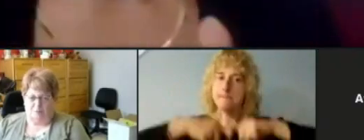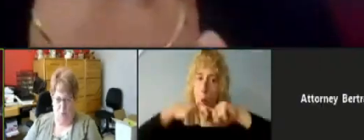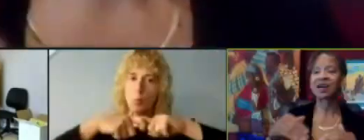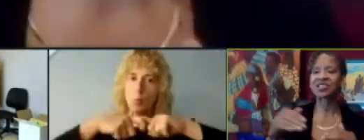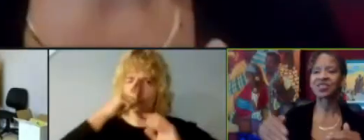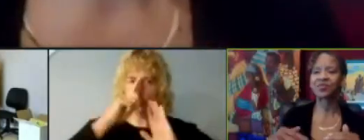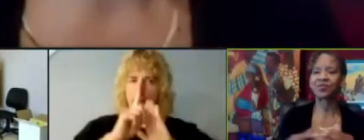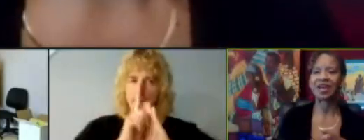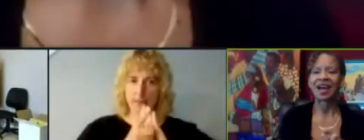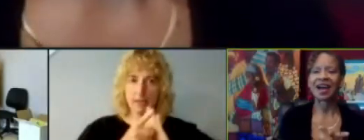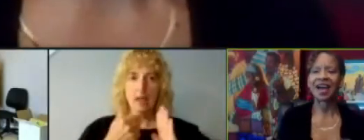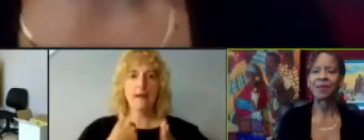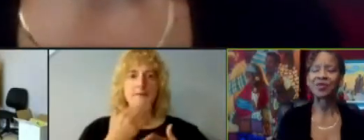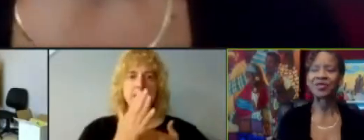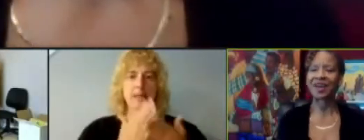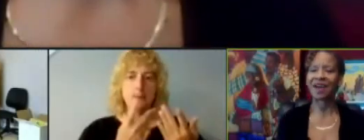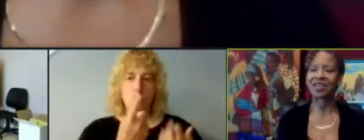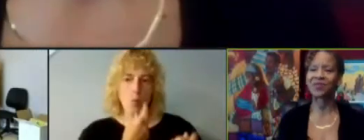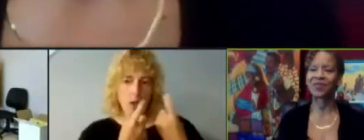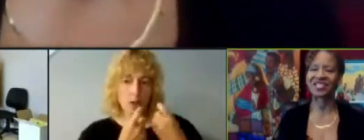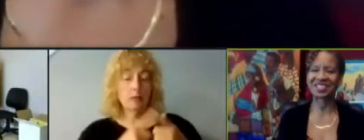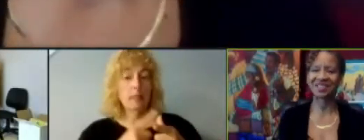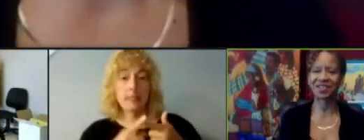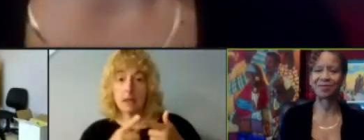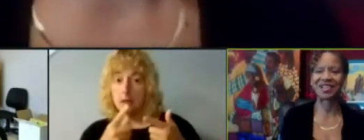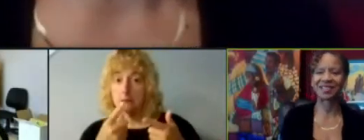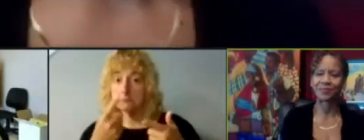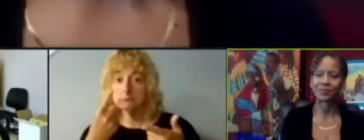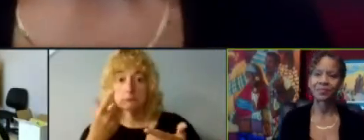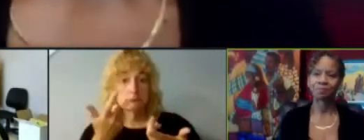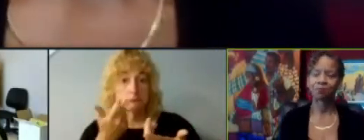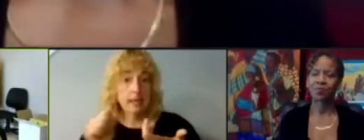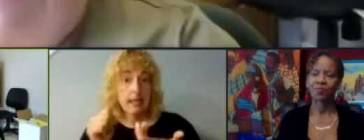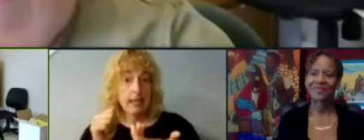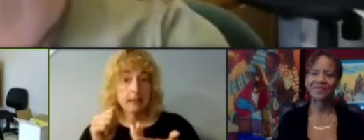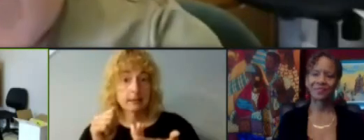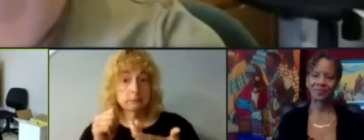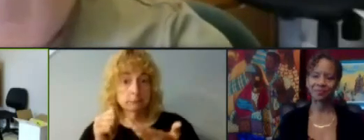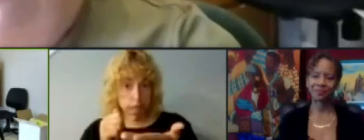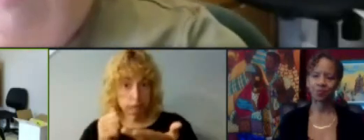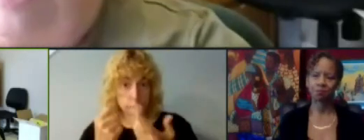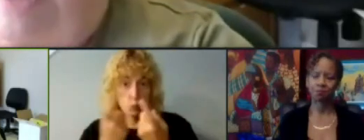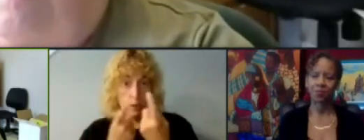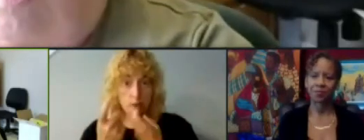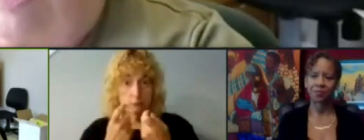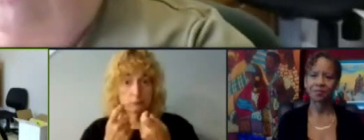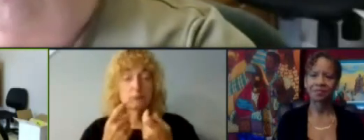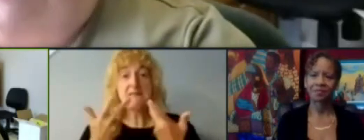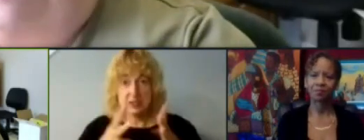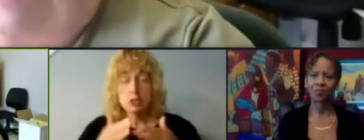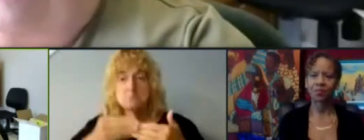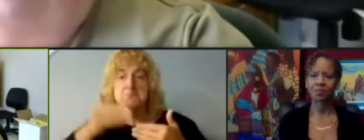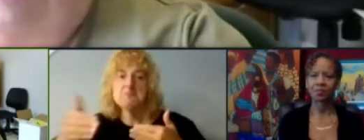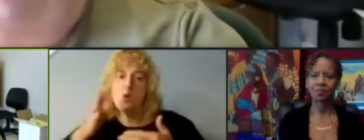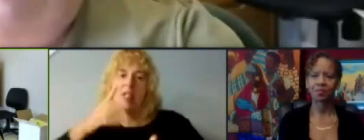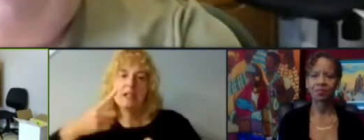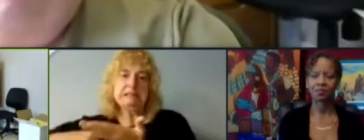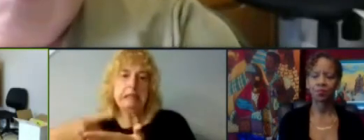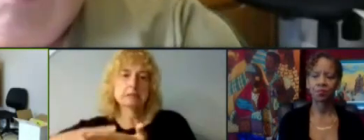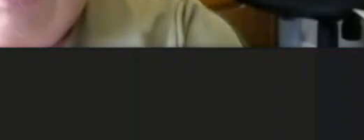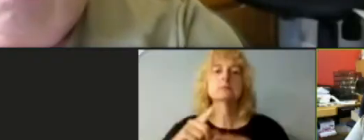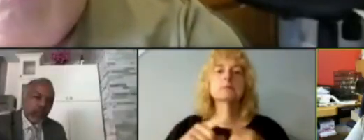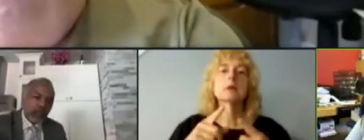discussion amongst the group. April, do we have any questions that have come in? Yes, question for Bert. What can